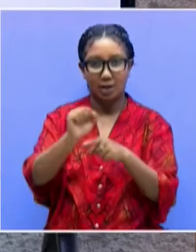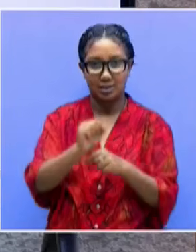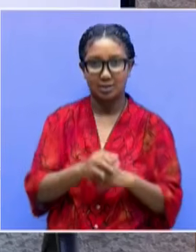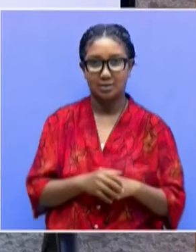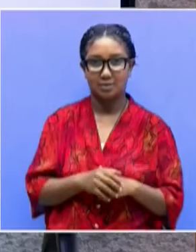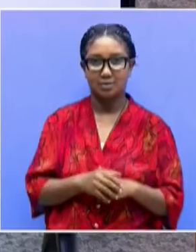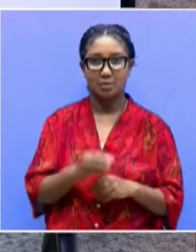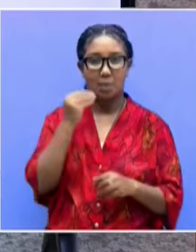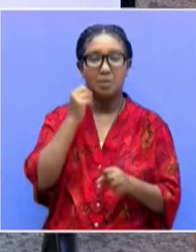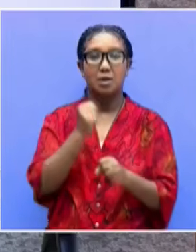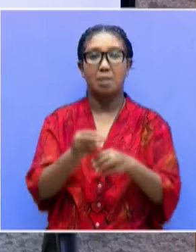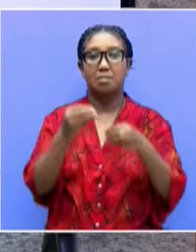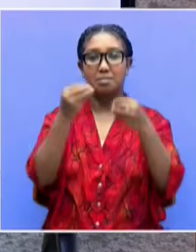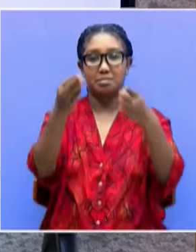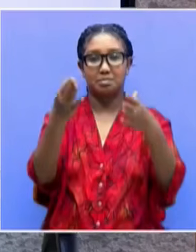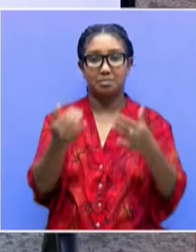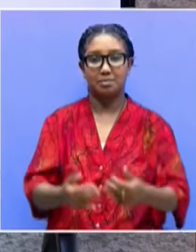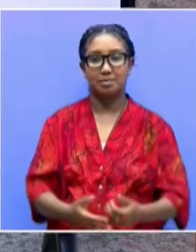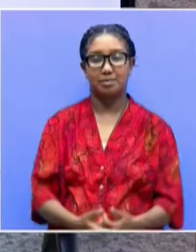Okay? Homework.